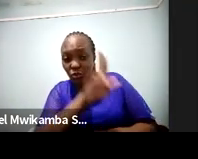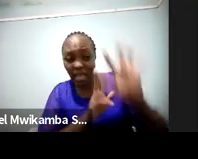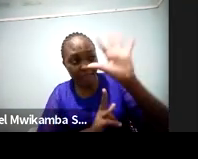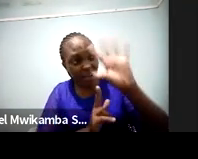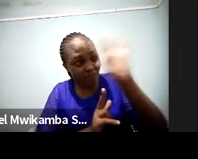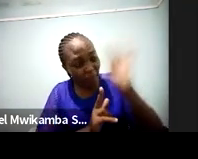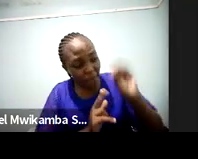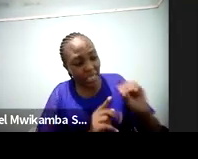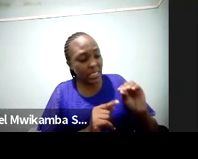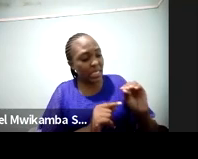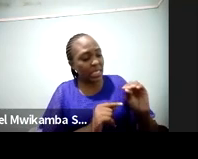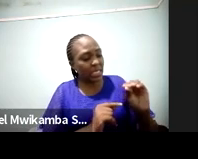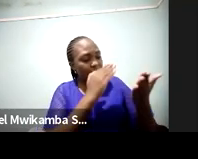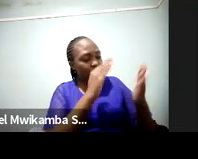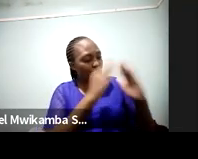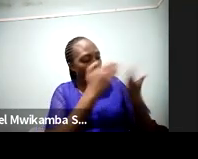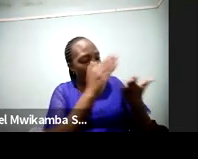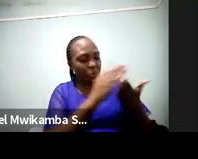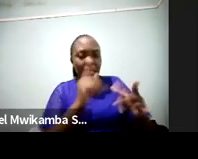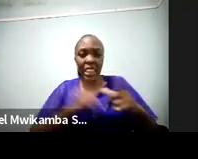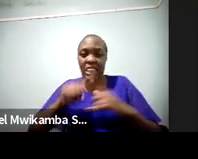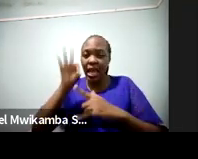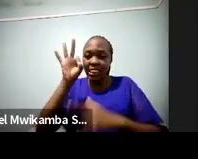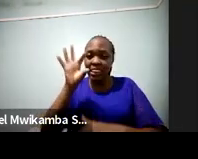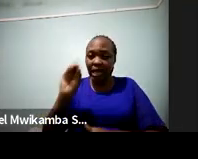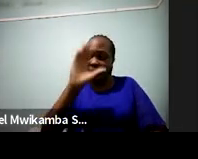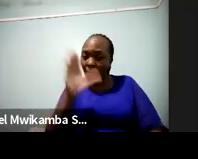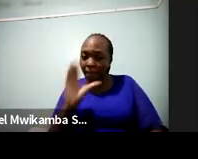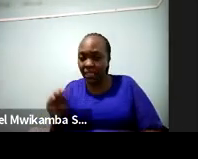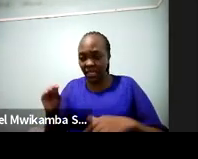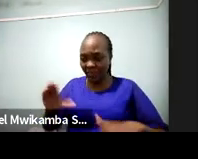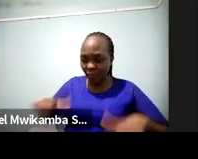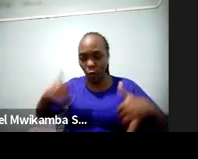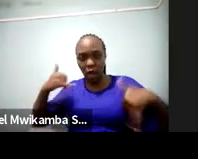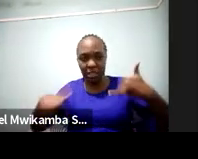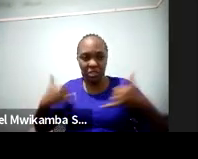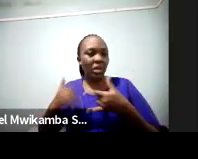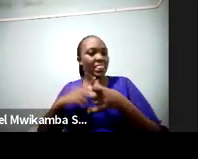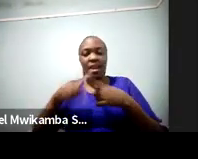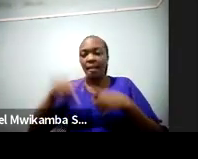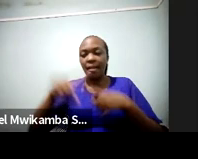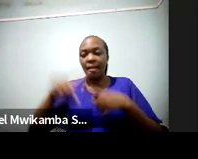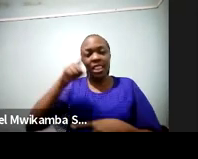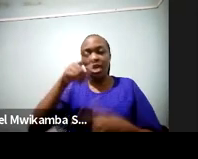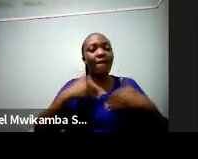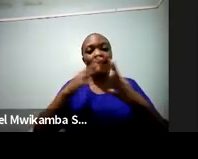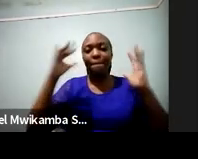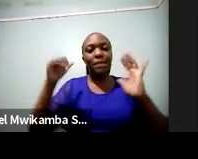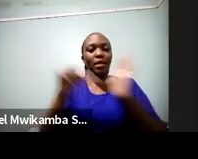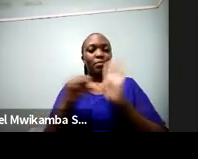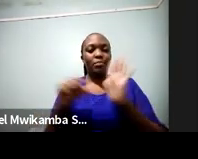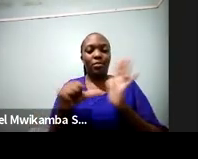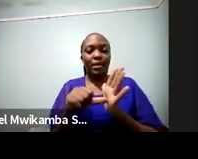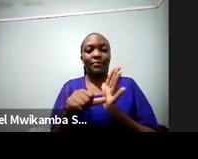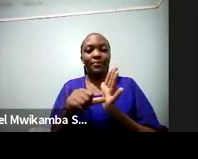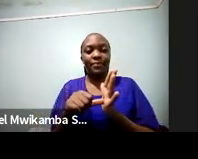because you are not following the simple rules of financial prosperity or financial independence. You really don't want to be